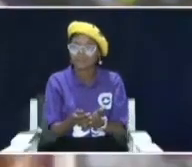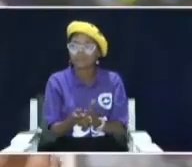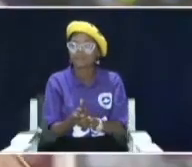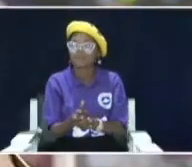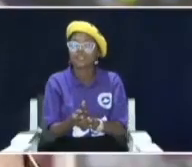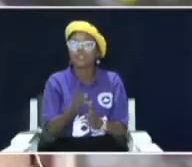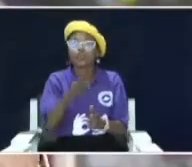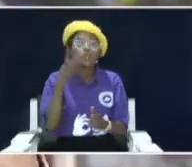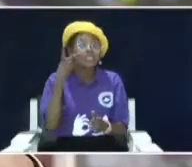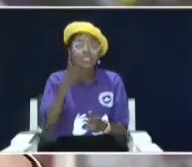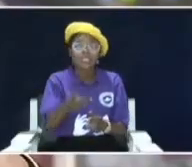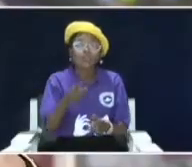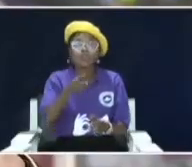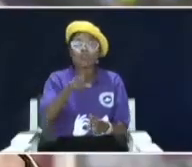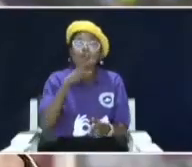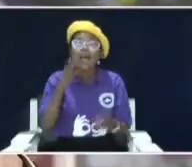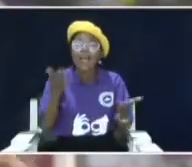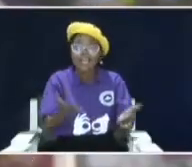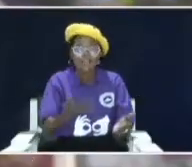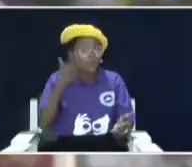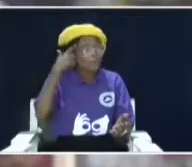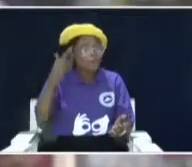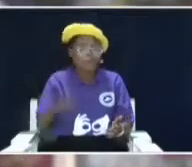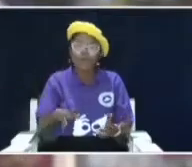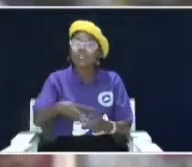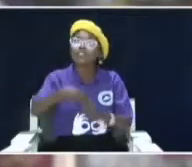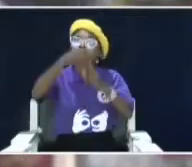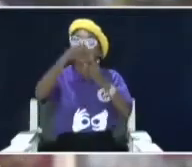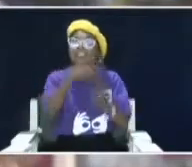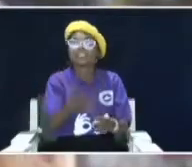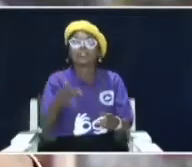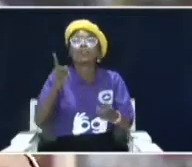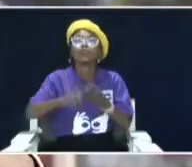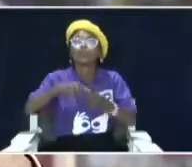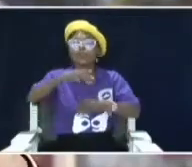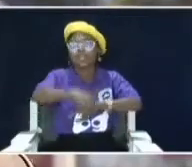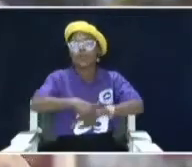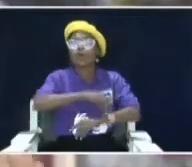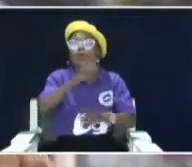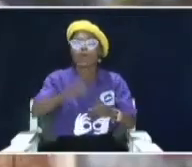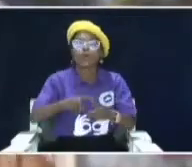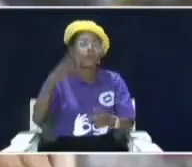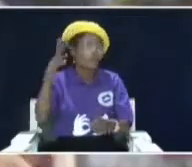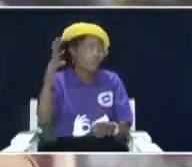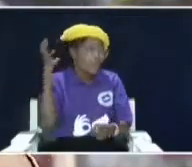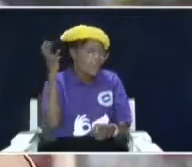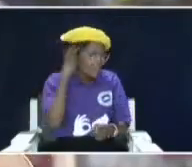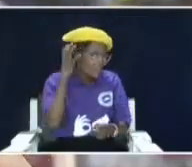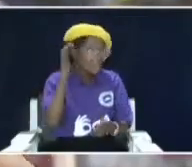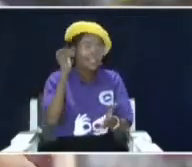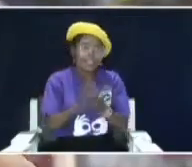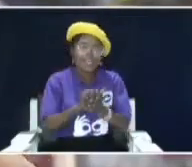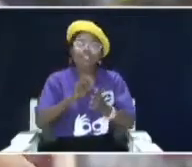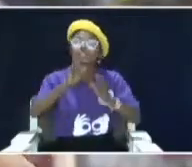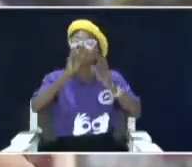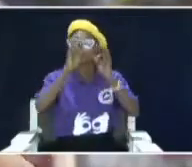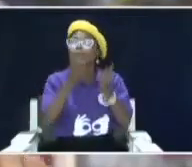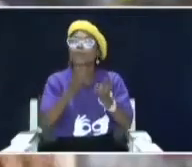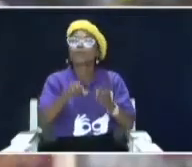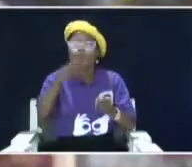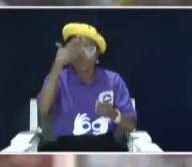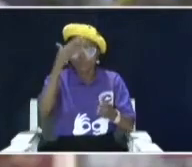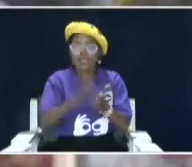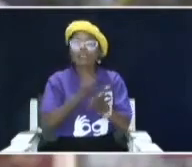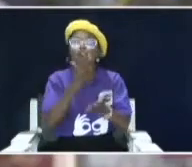You see, we are in for a special time tonight. When you hear that topic, you know something is going on in